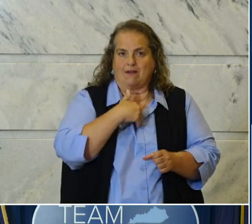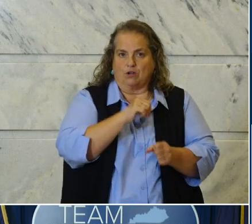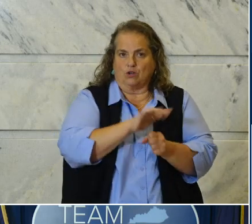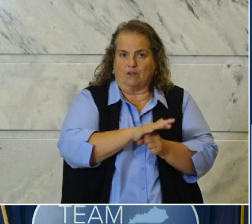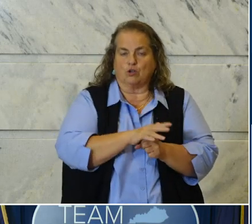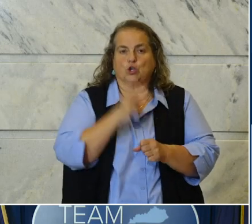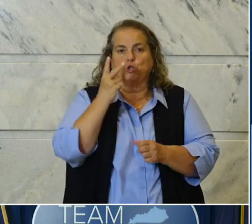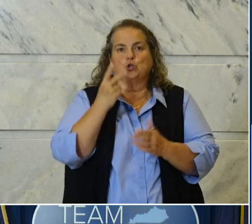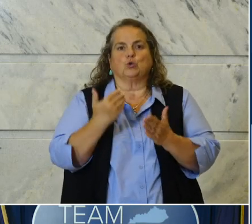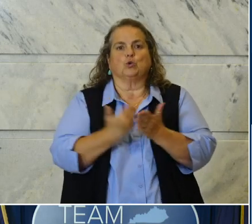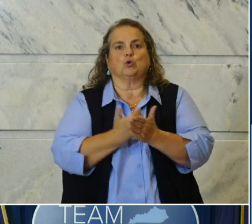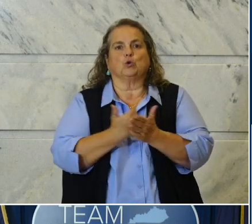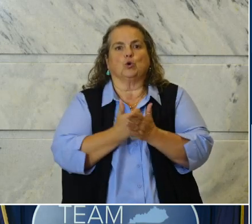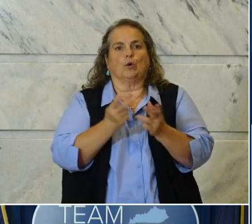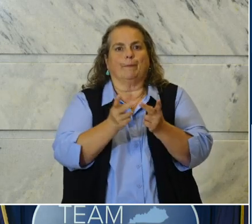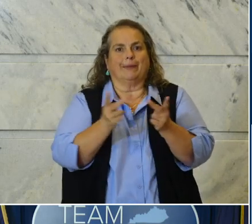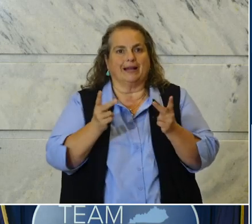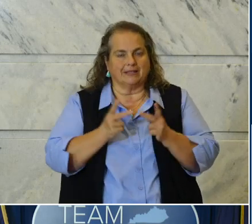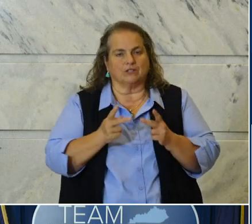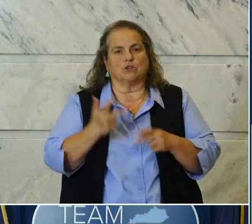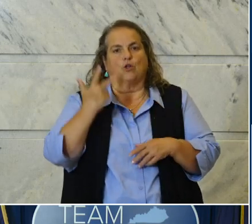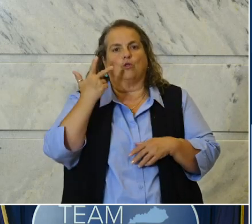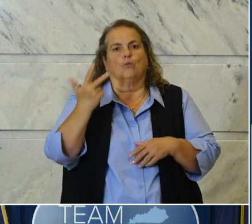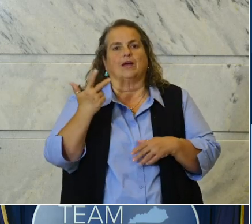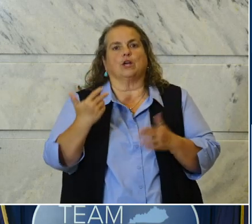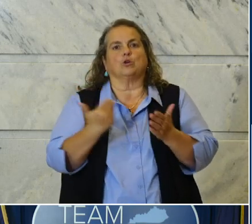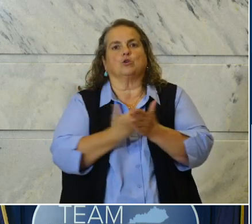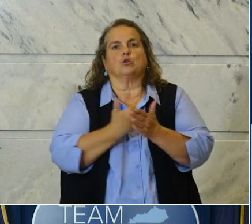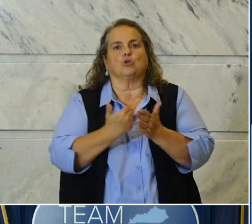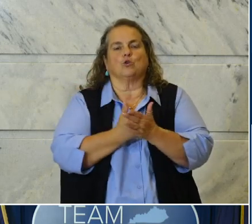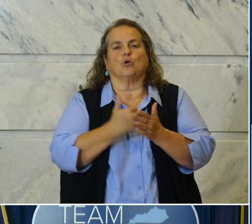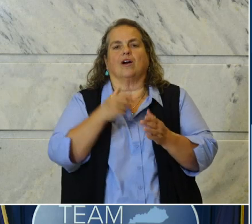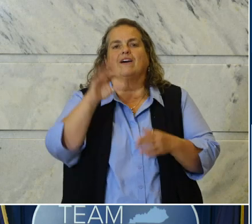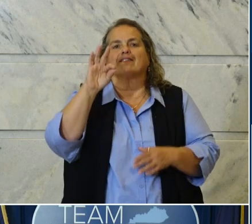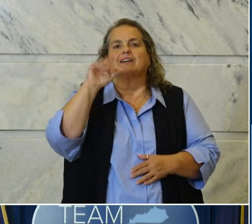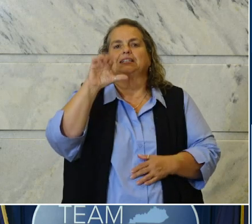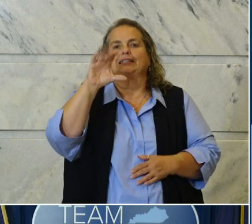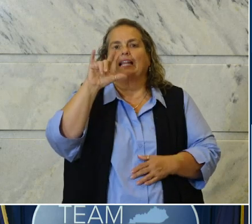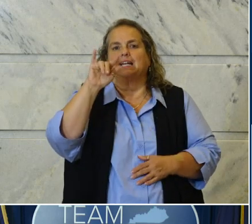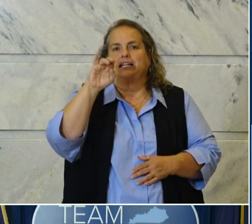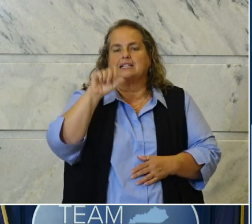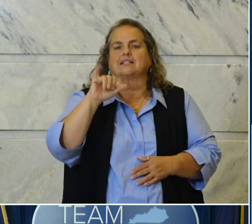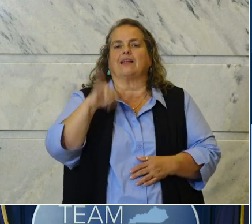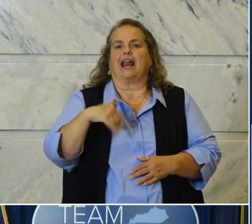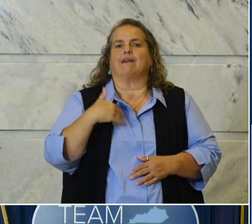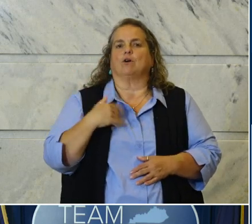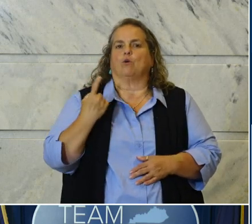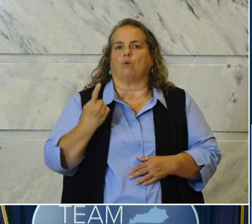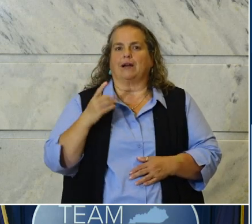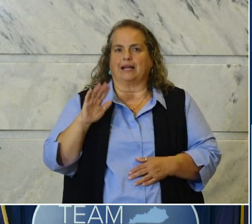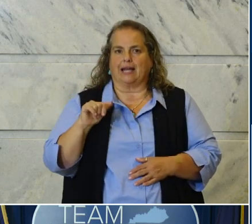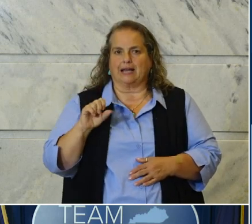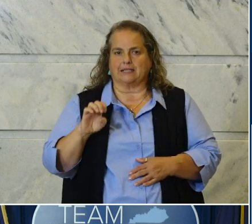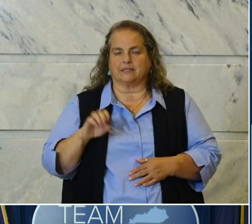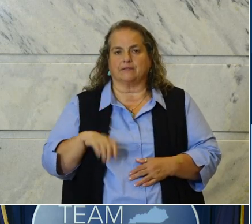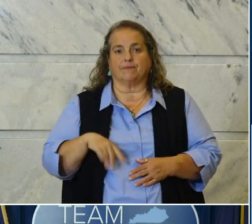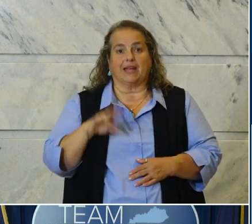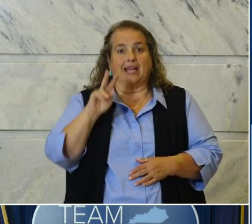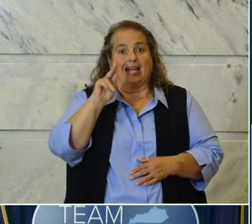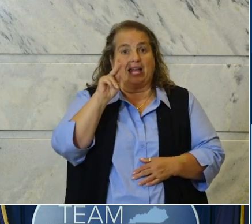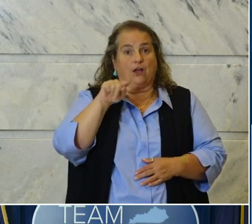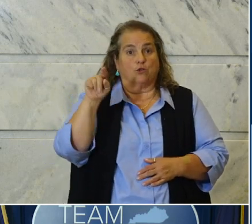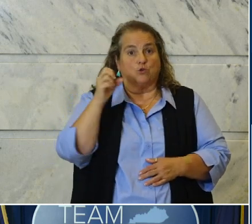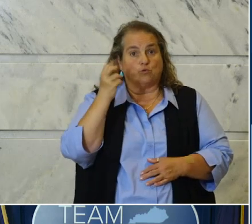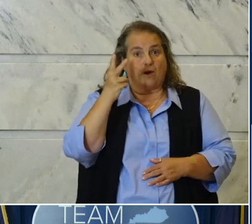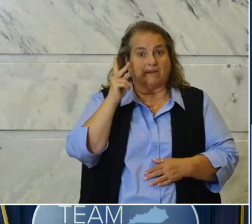deaths that are up there, 3 new facilities with at least 1 case. K through 12 Kentucky